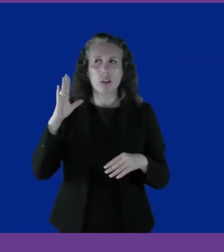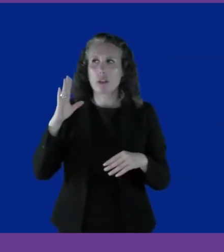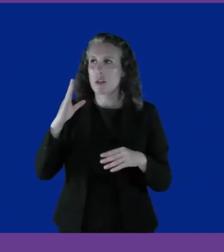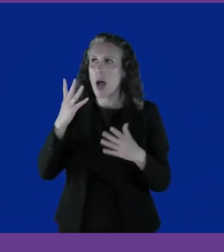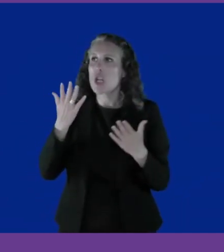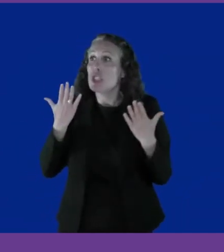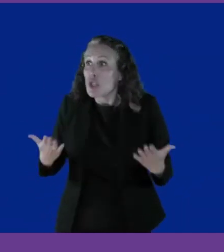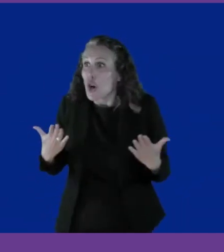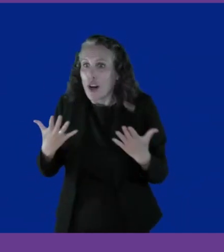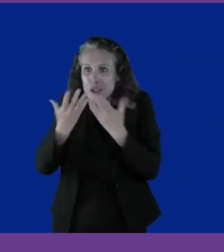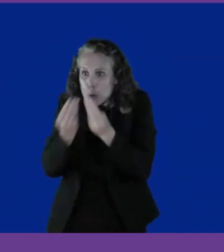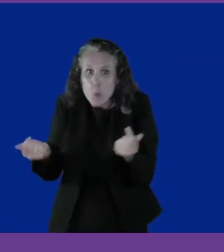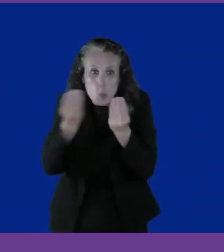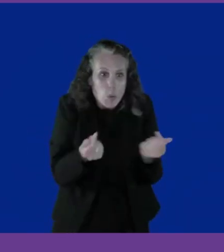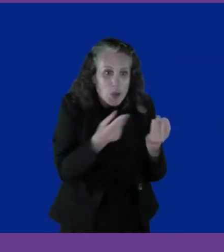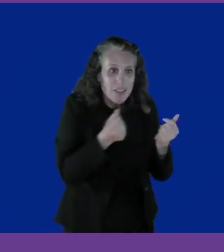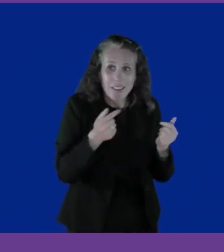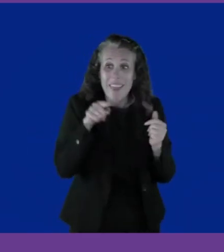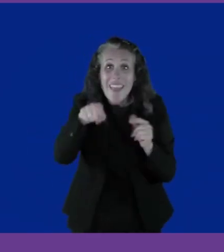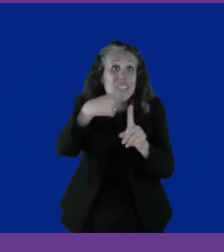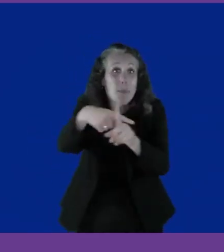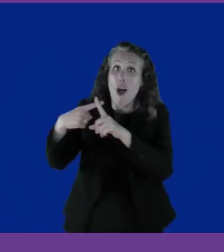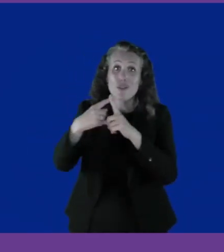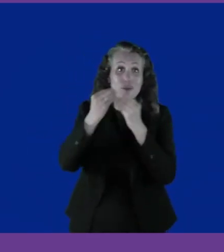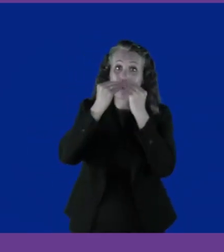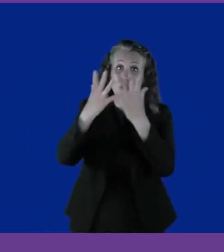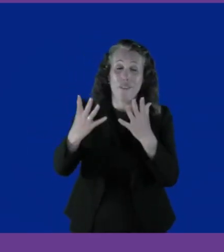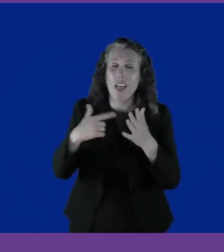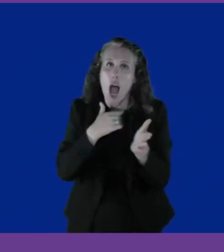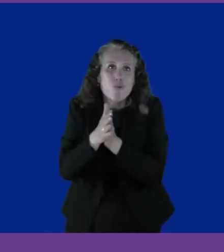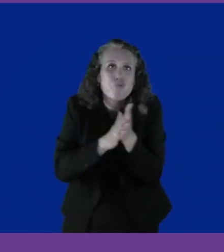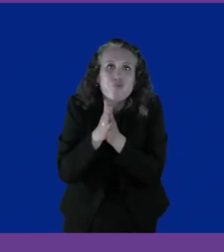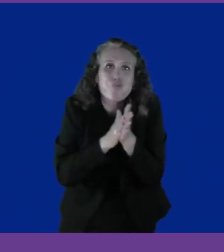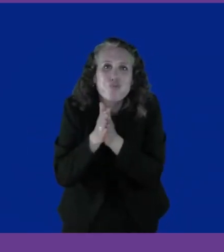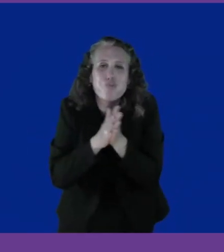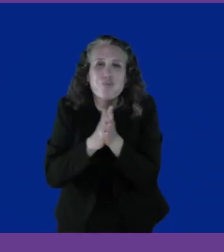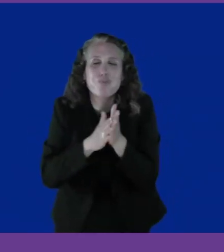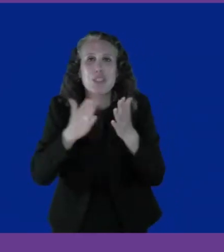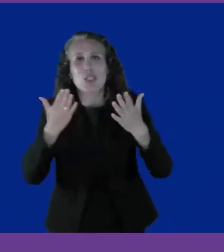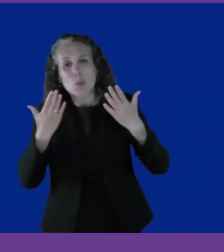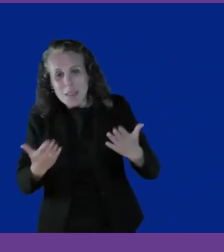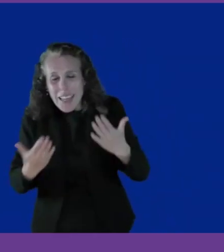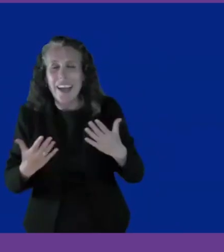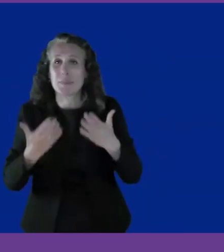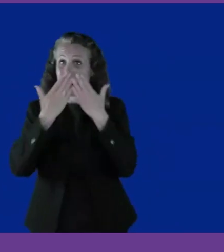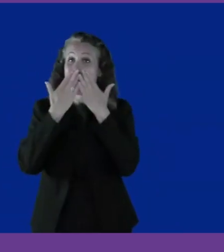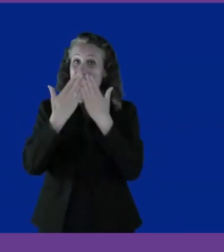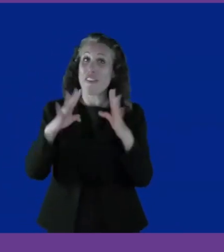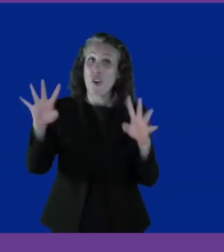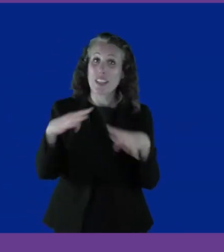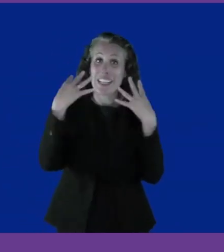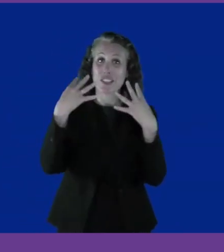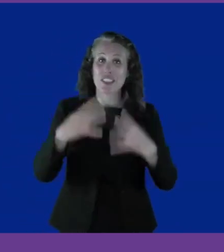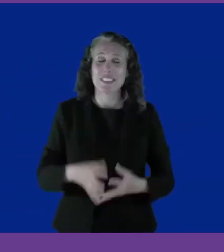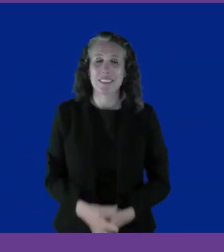existing solutions, and there are many, and that's the positive news. So I'm looking forward to the day, and thank you for your attention.